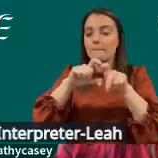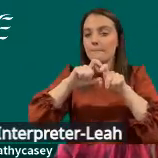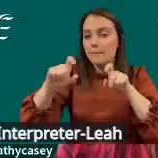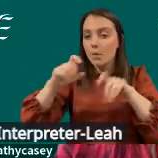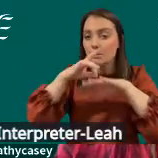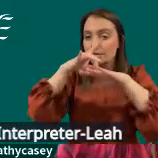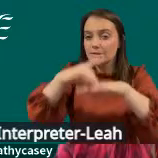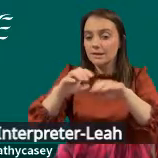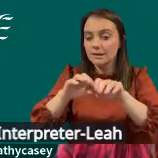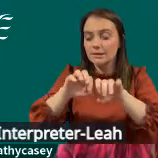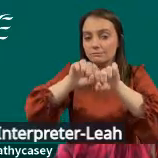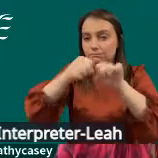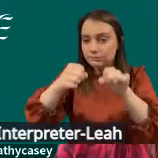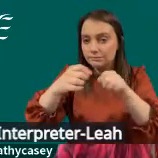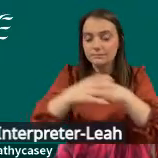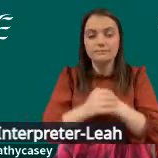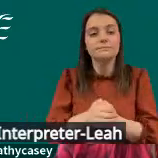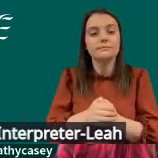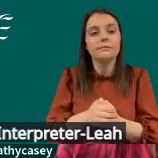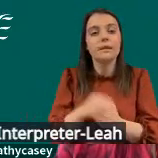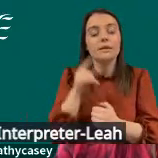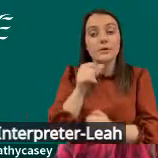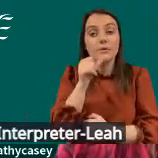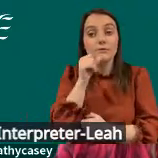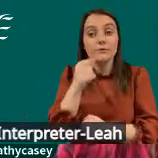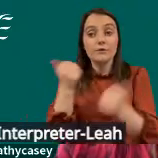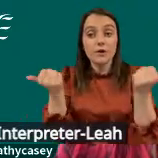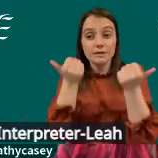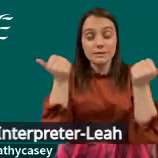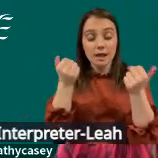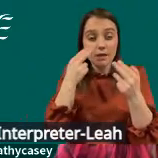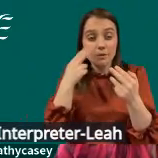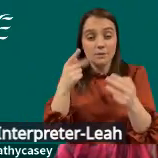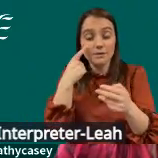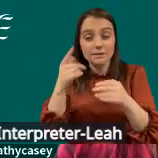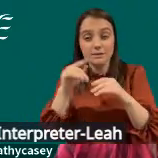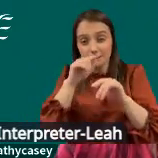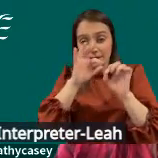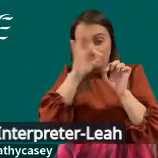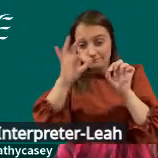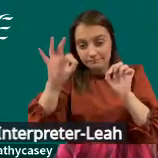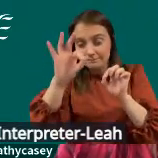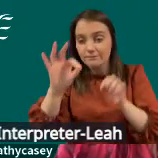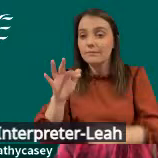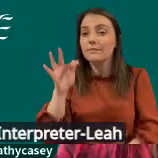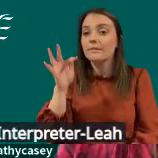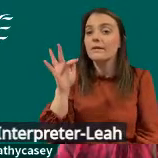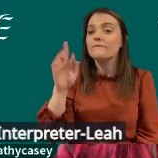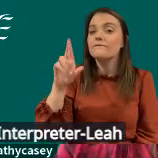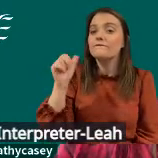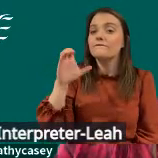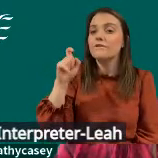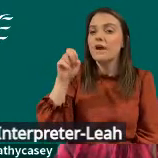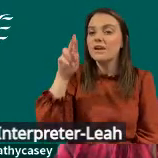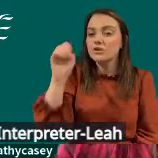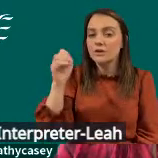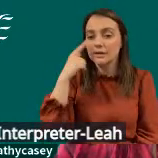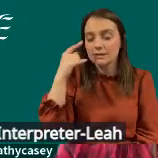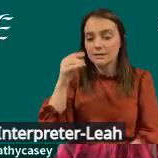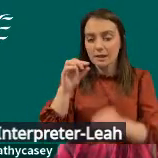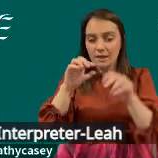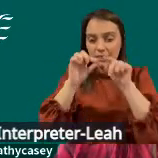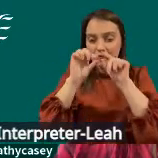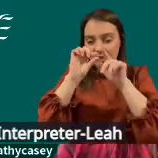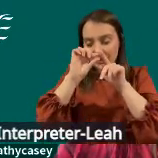a silent disease, and often the first sign of it is a fraction. You can see from the picture here how thin the bone can get with